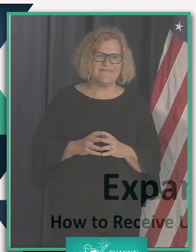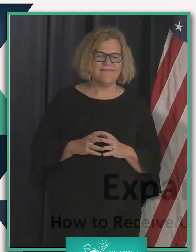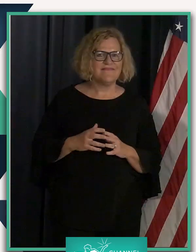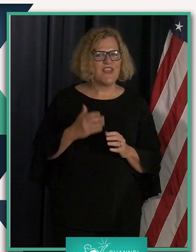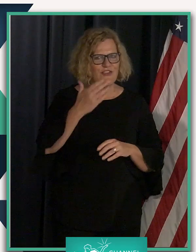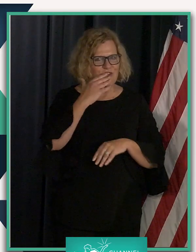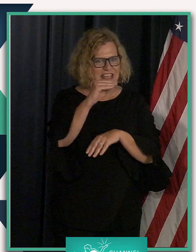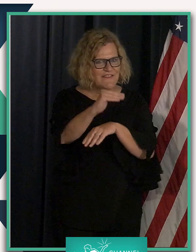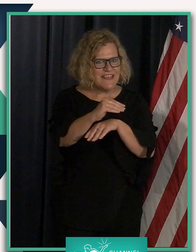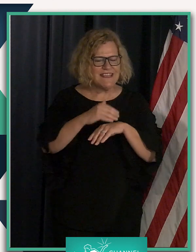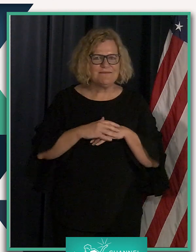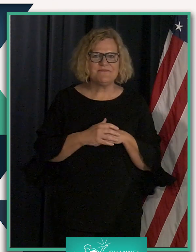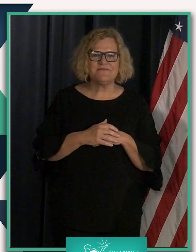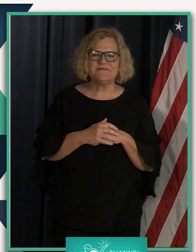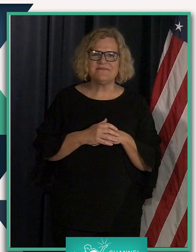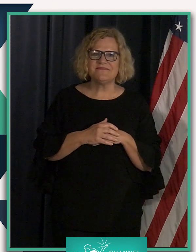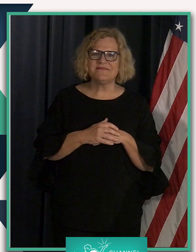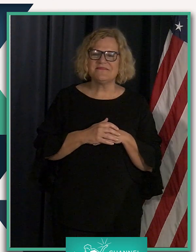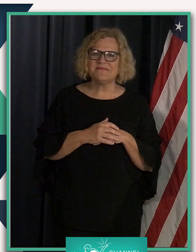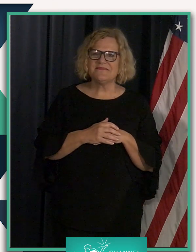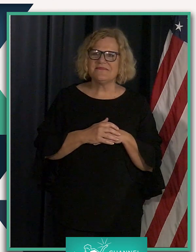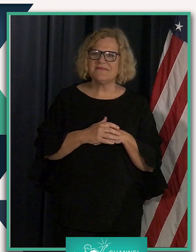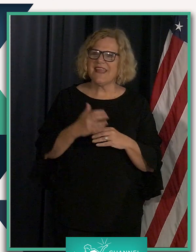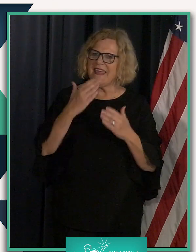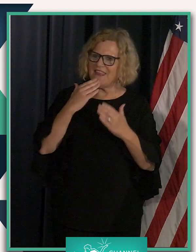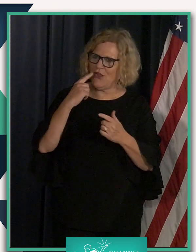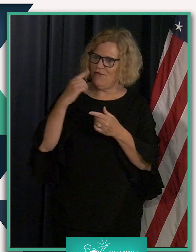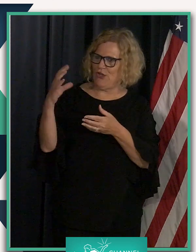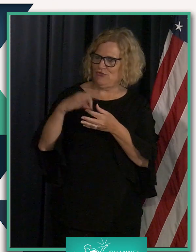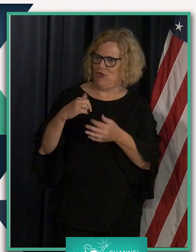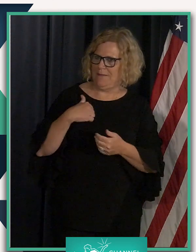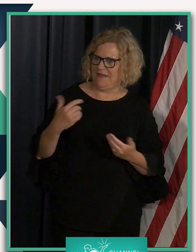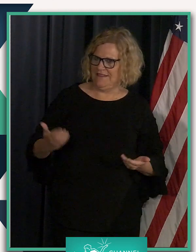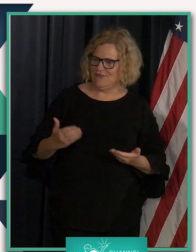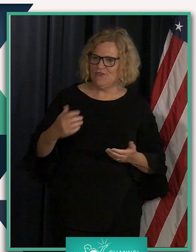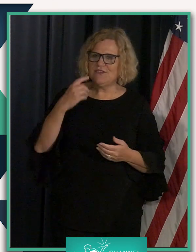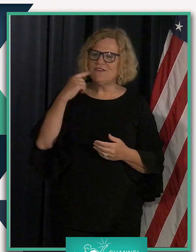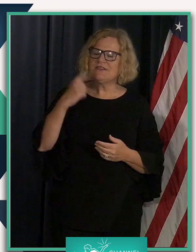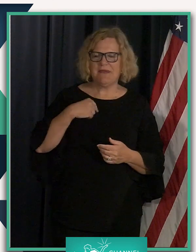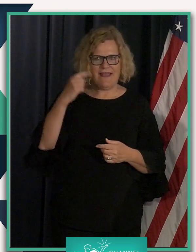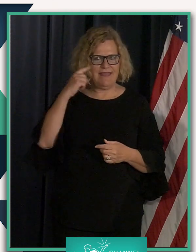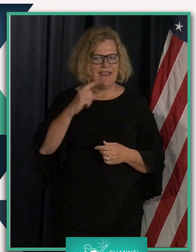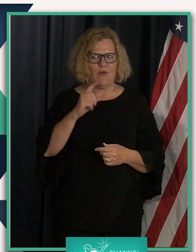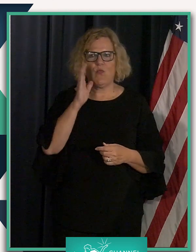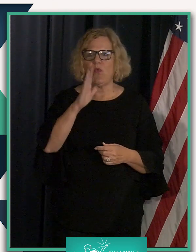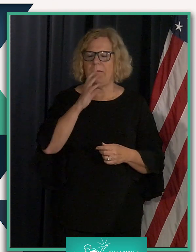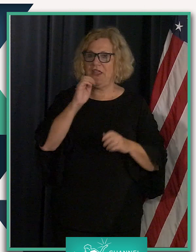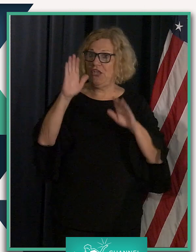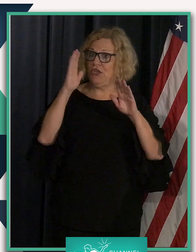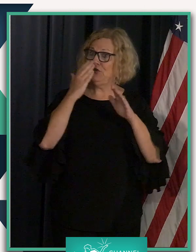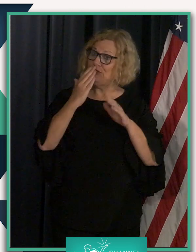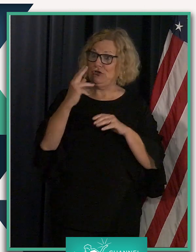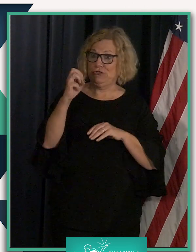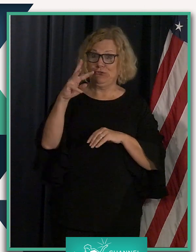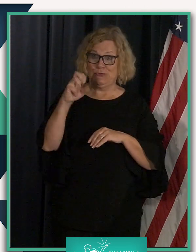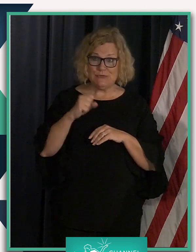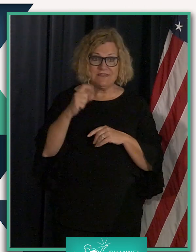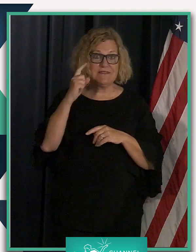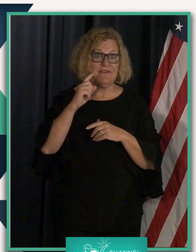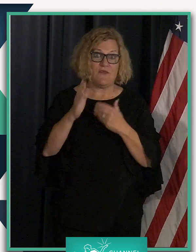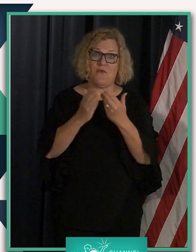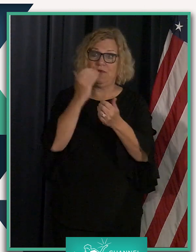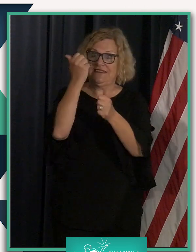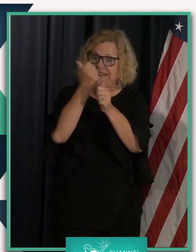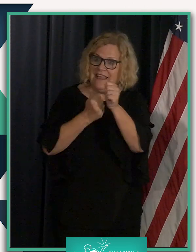Well, good evening, and thank you for joining me for something that I think is going to be great news for